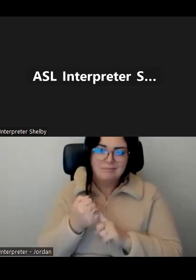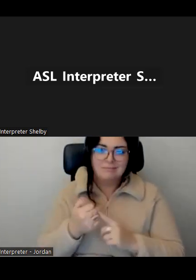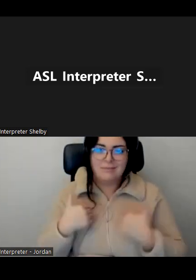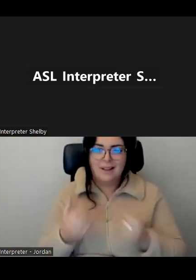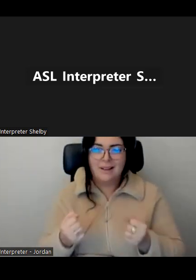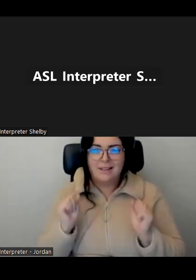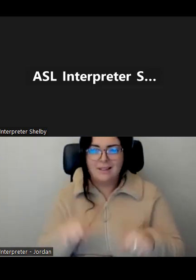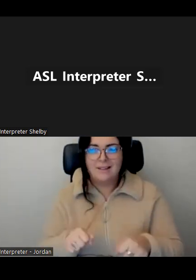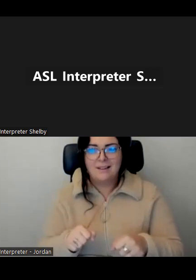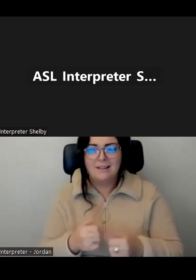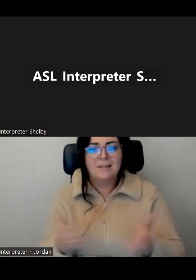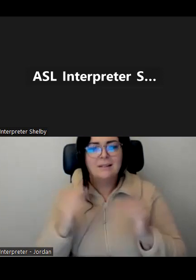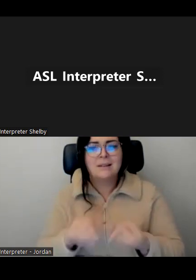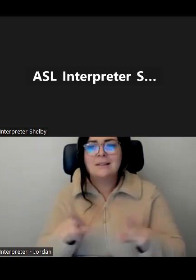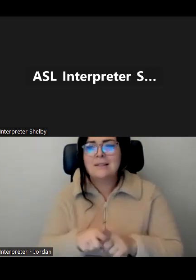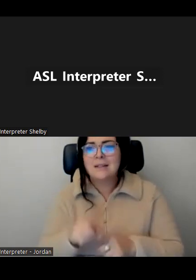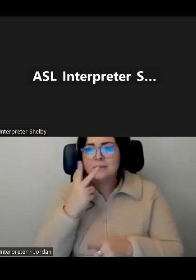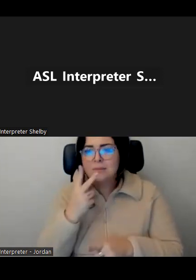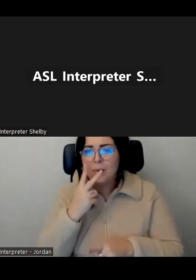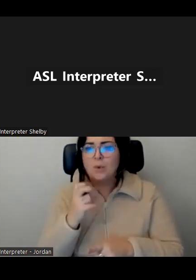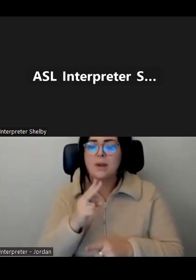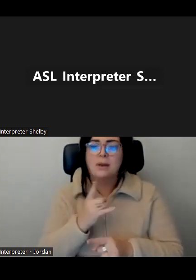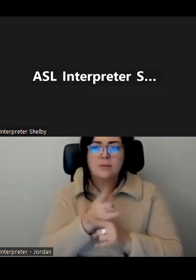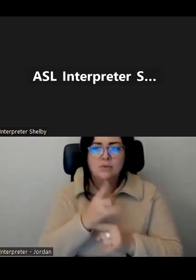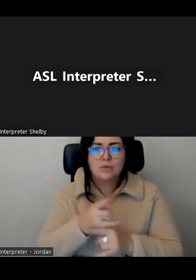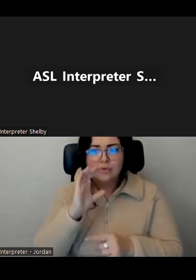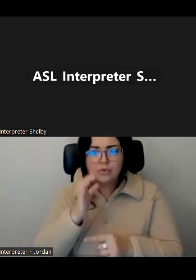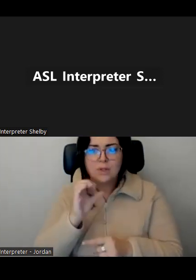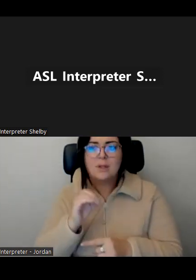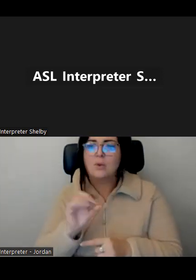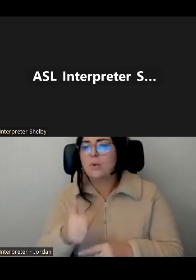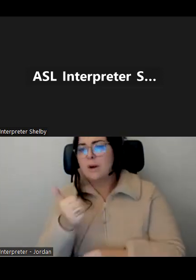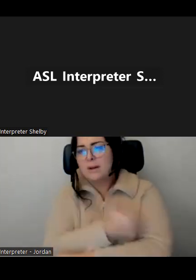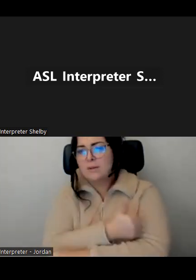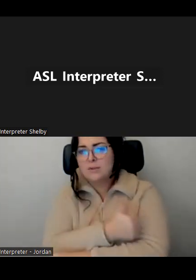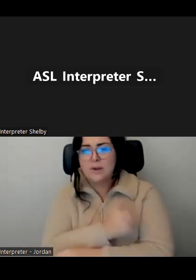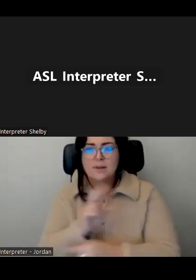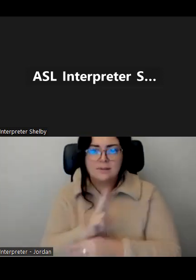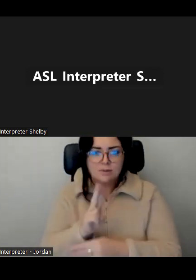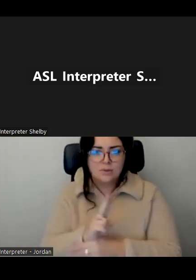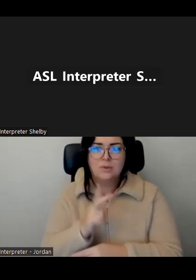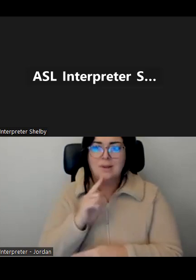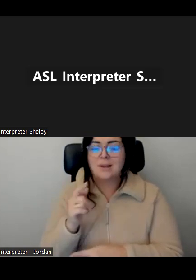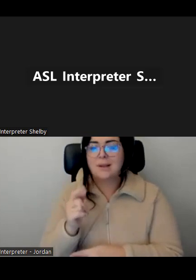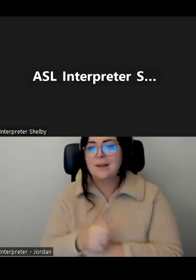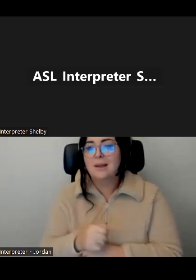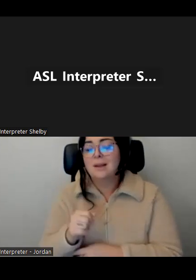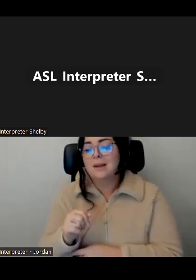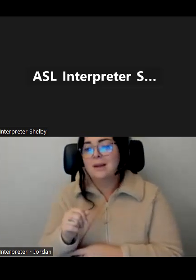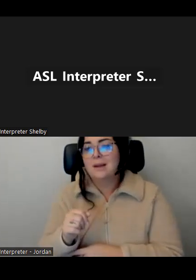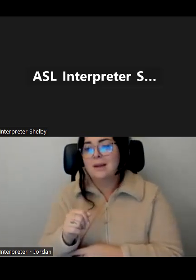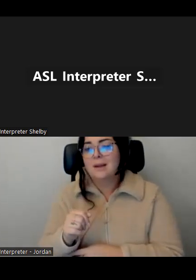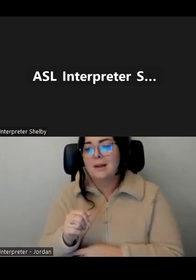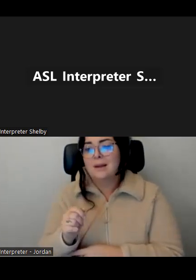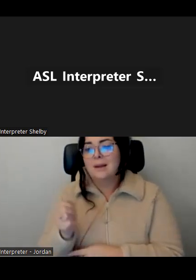with, if we're smoking more, drinking more, using substances in order to cope, gambling or shopping too much, those